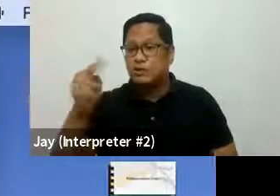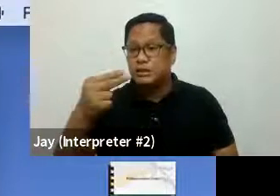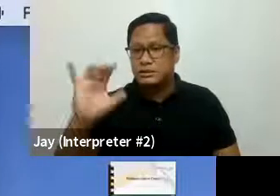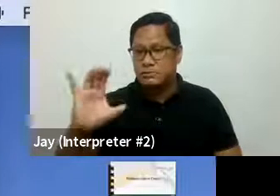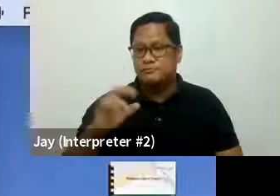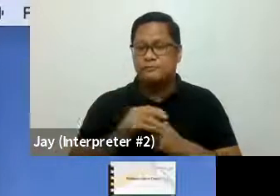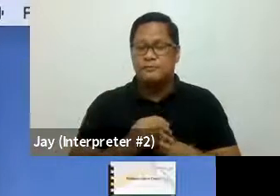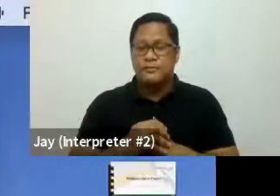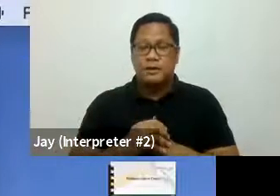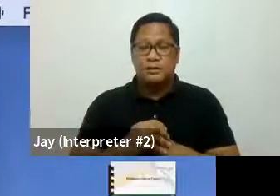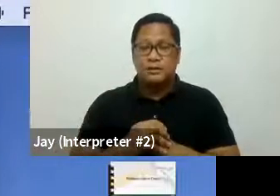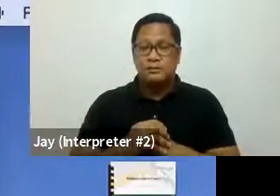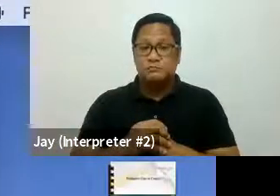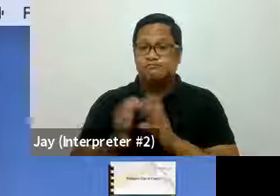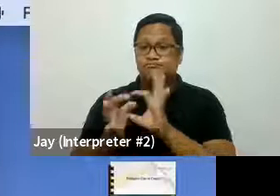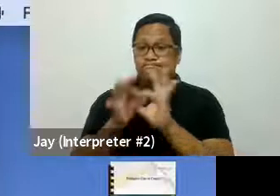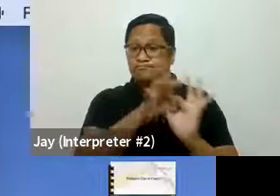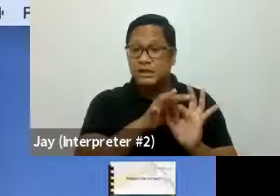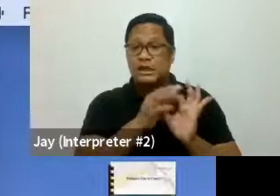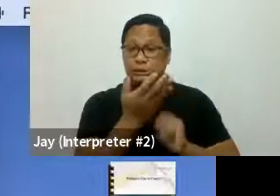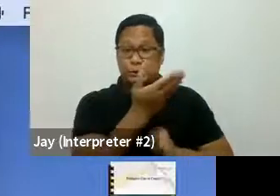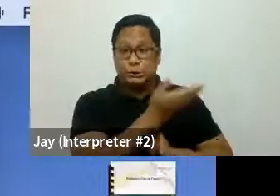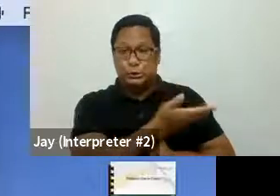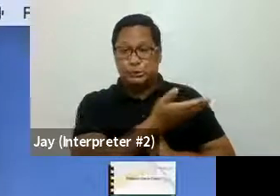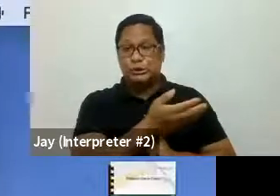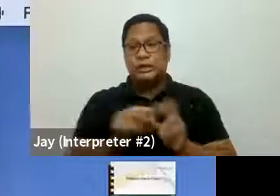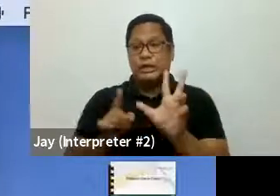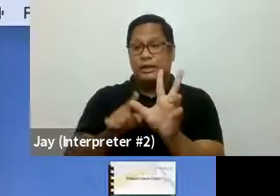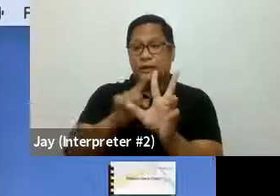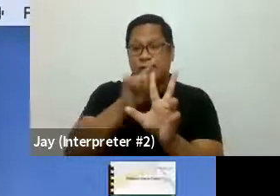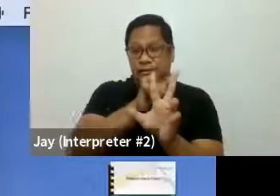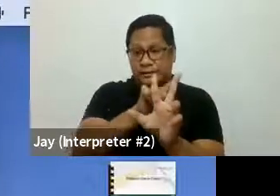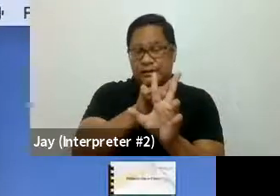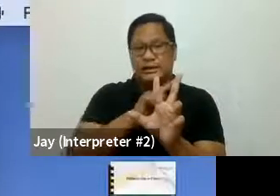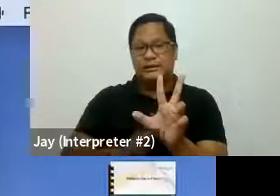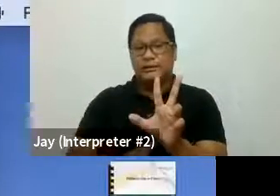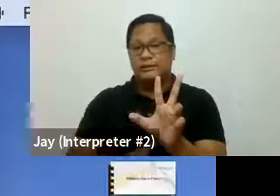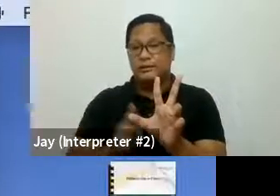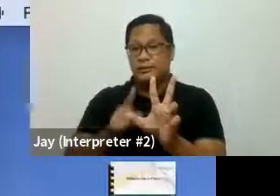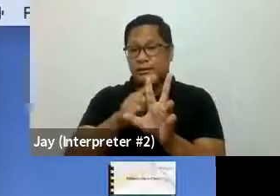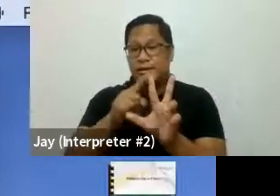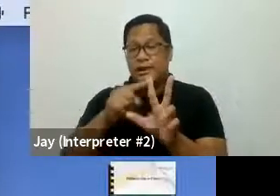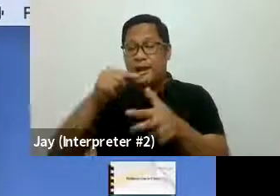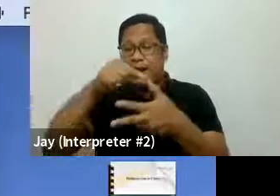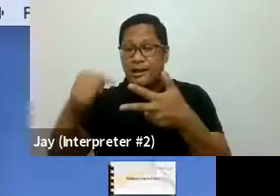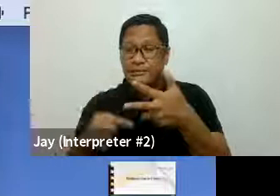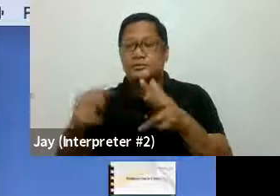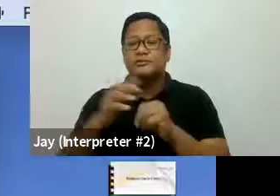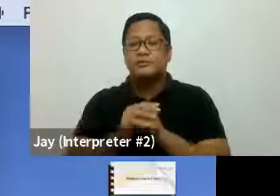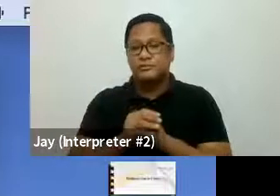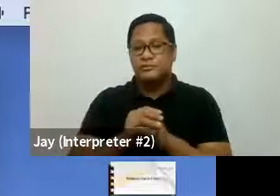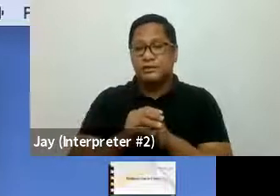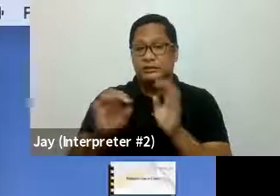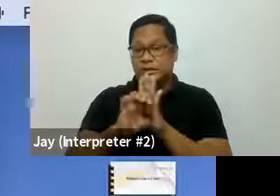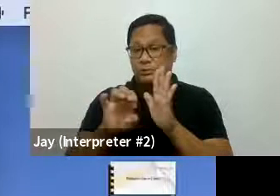So with regard to the three areas or the three aspects for